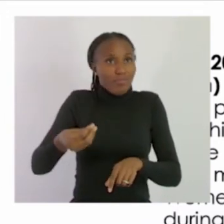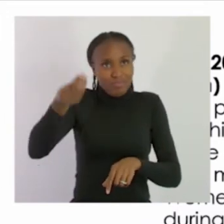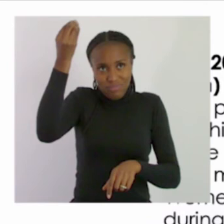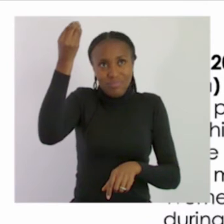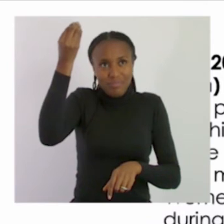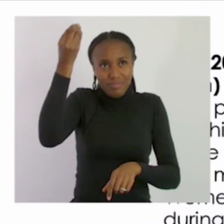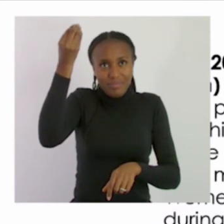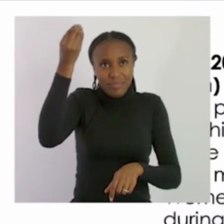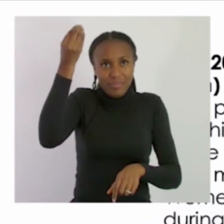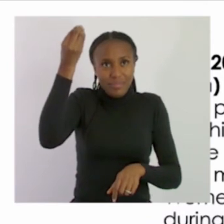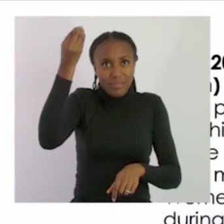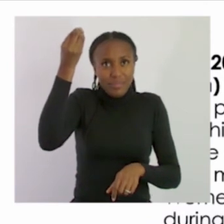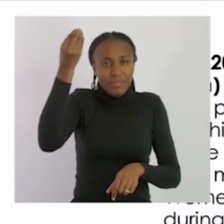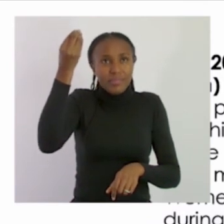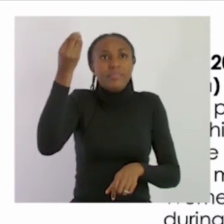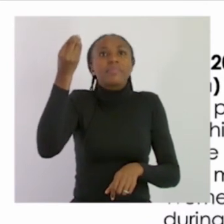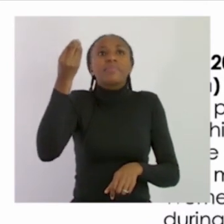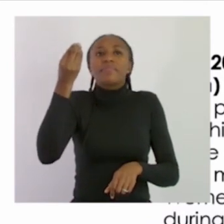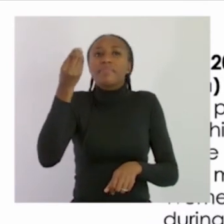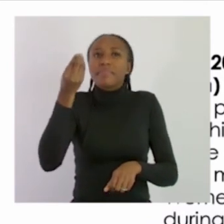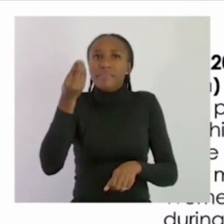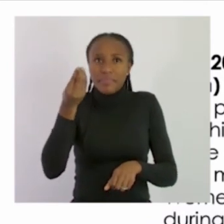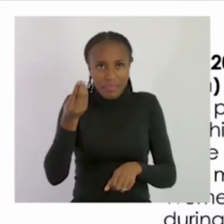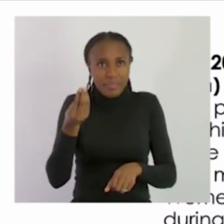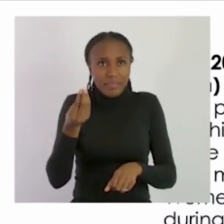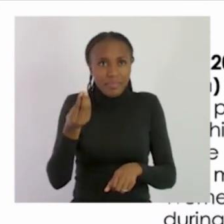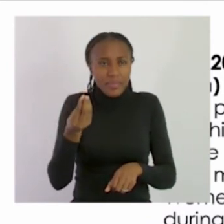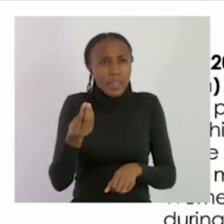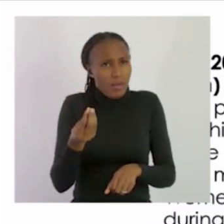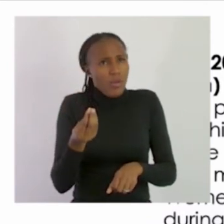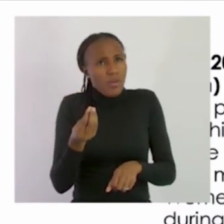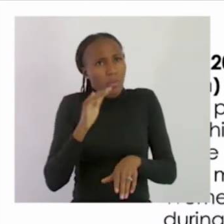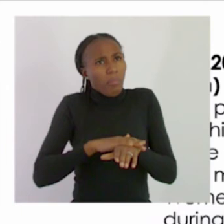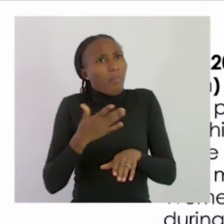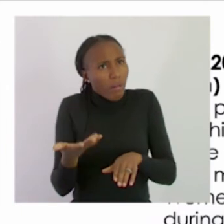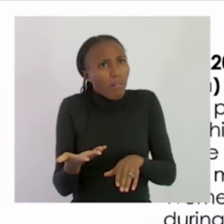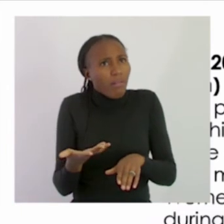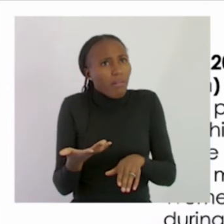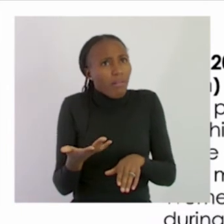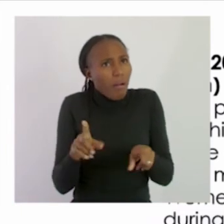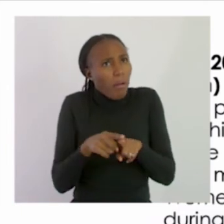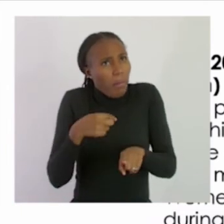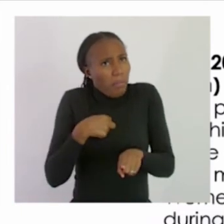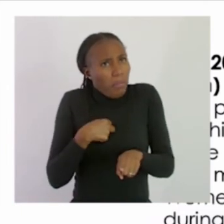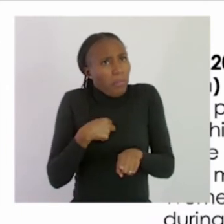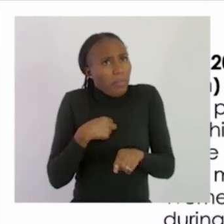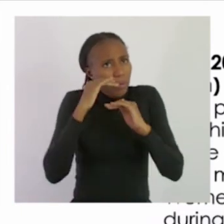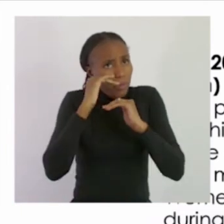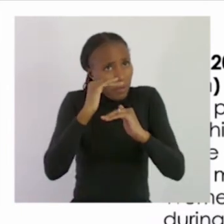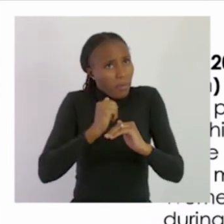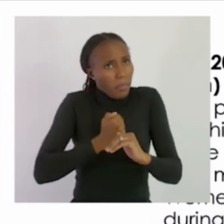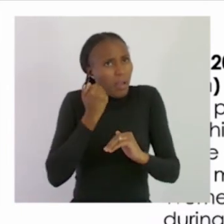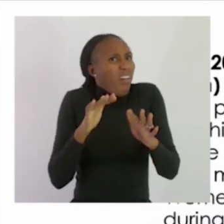me. What people should be, or what are the expectations of people at my stage or in my